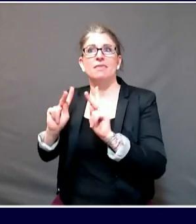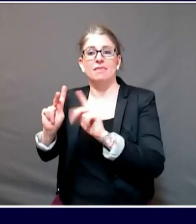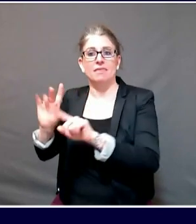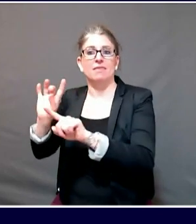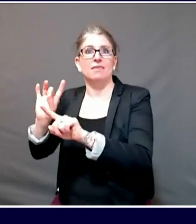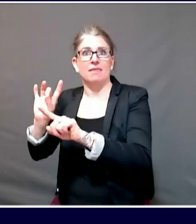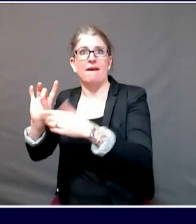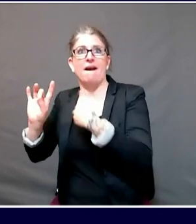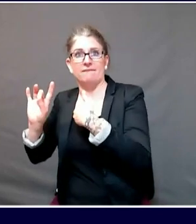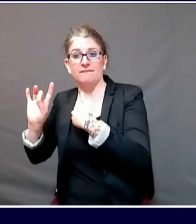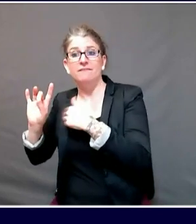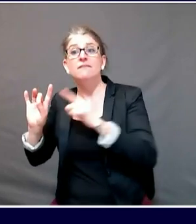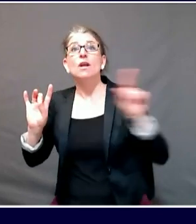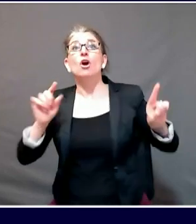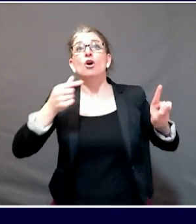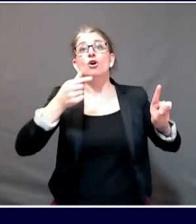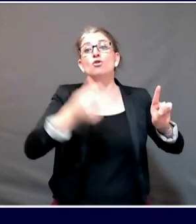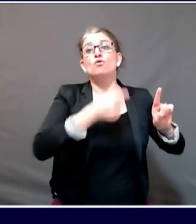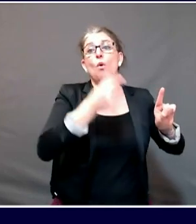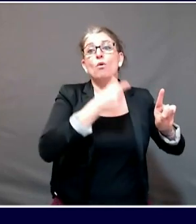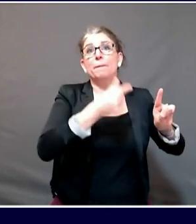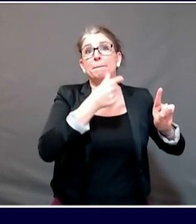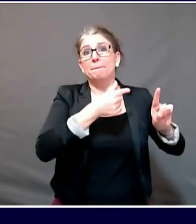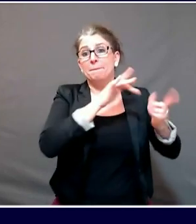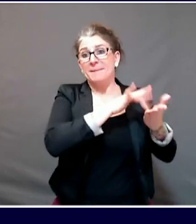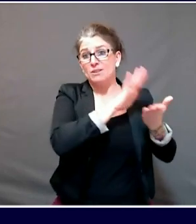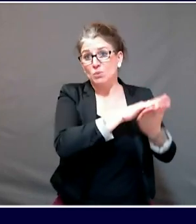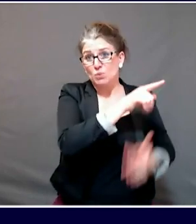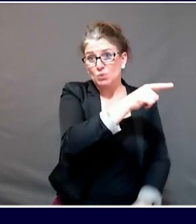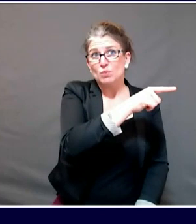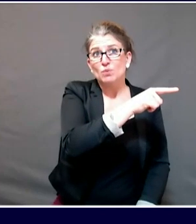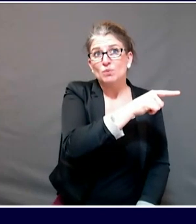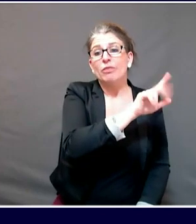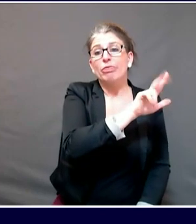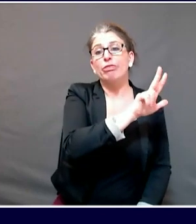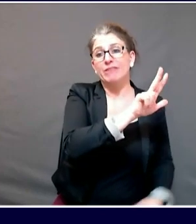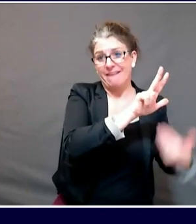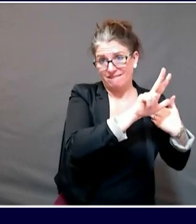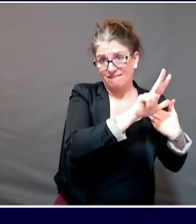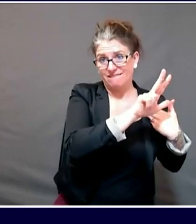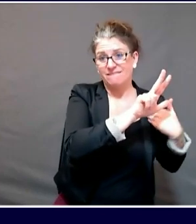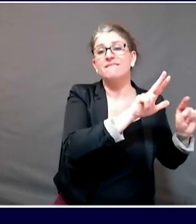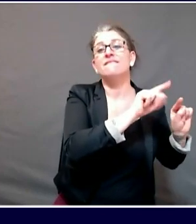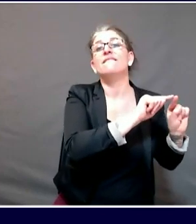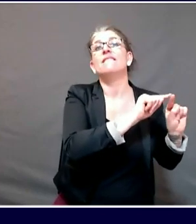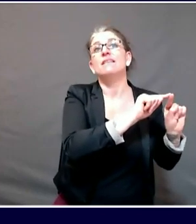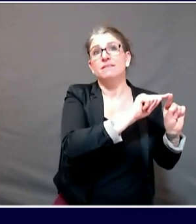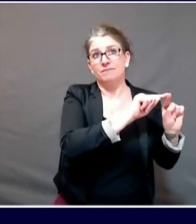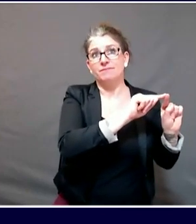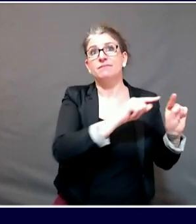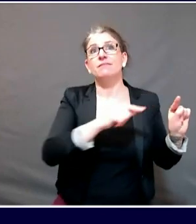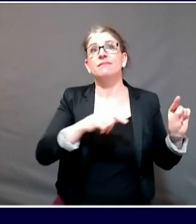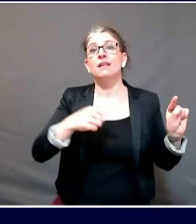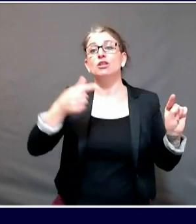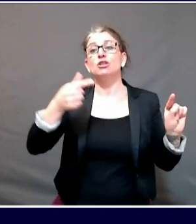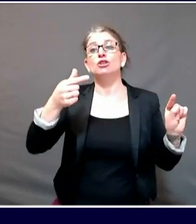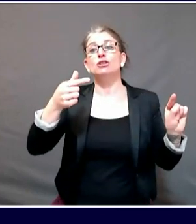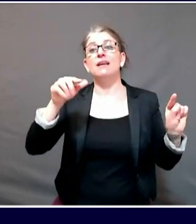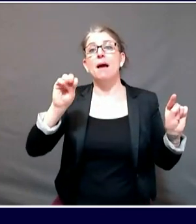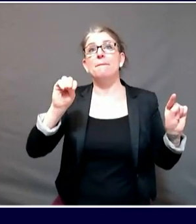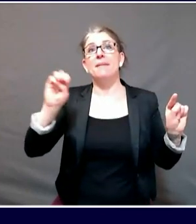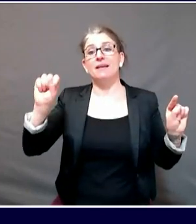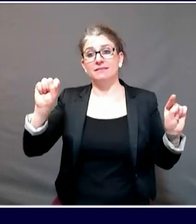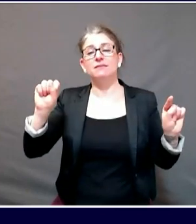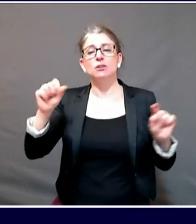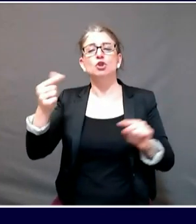Sunday, we opened an outbreak investigation into the Stetson Memorial Church, where we are aware of 7 cases, and